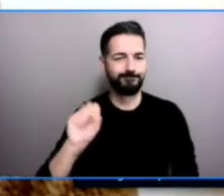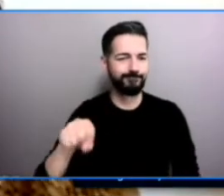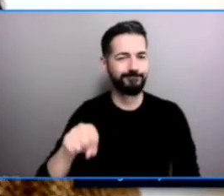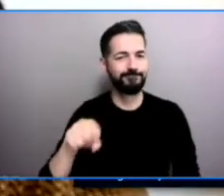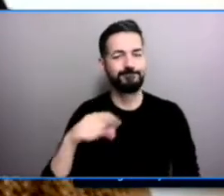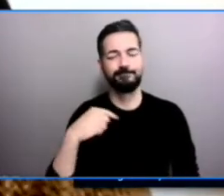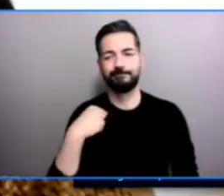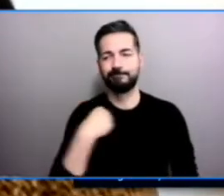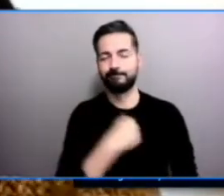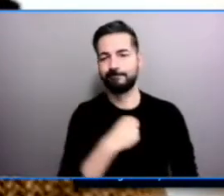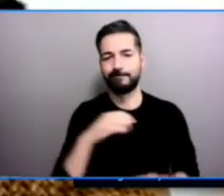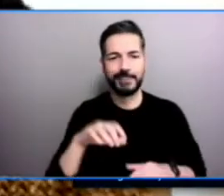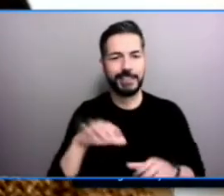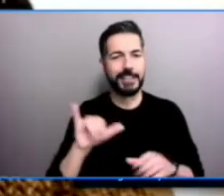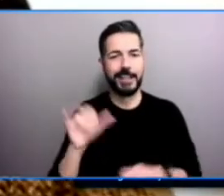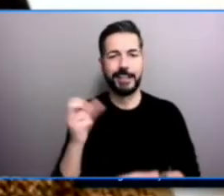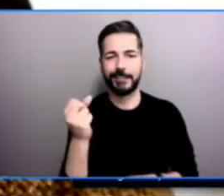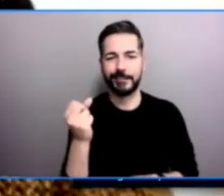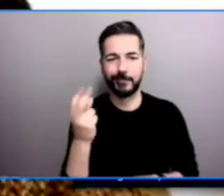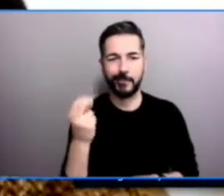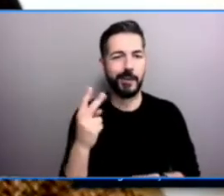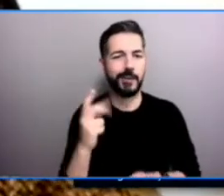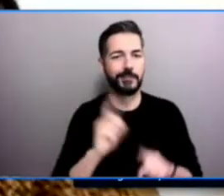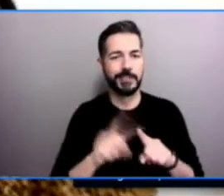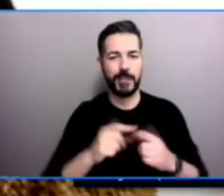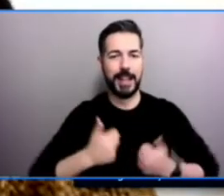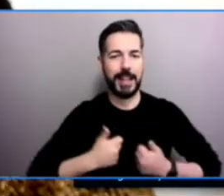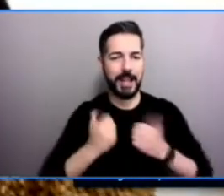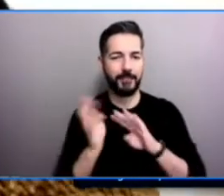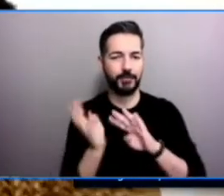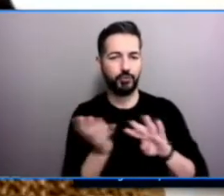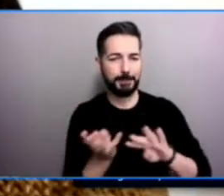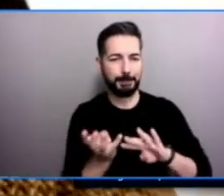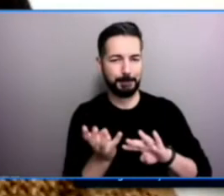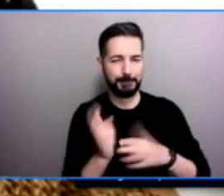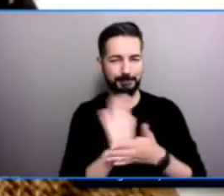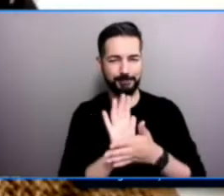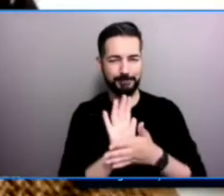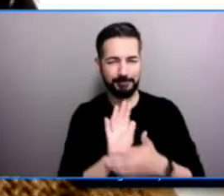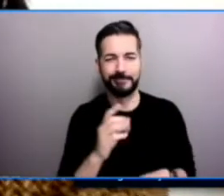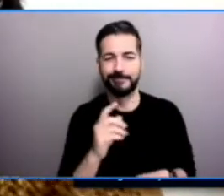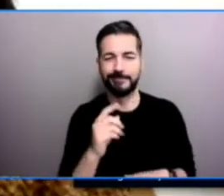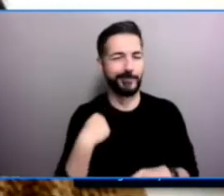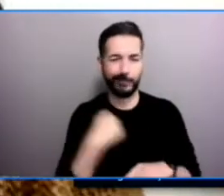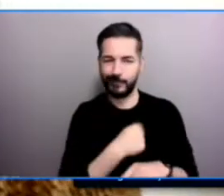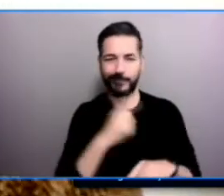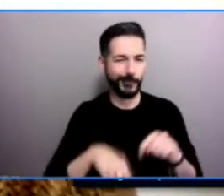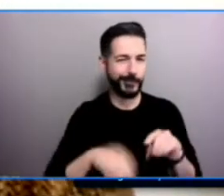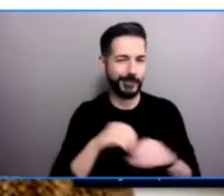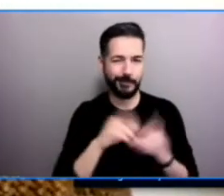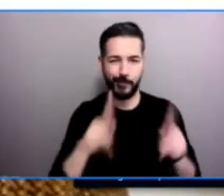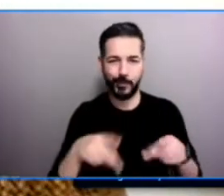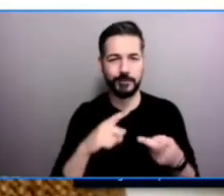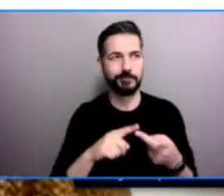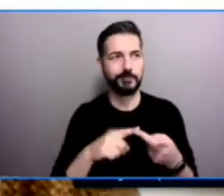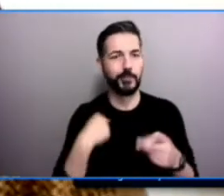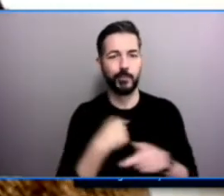in Louisiana. So in addition to like figuring out how to get money to actually get Van and